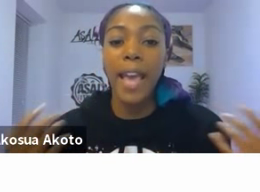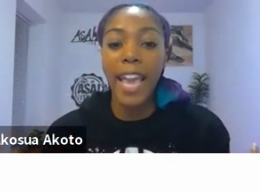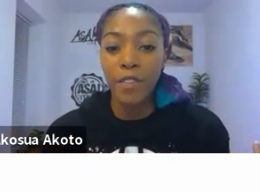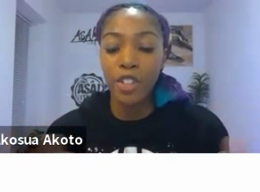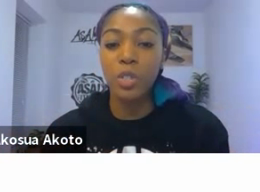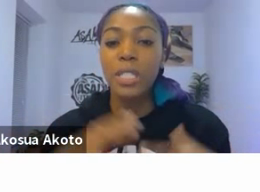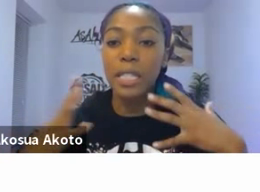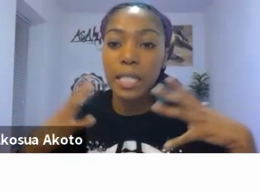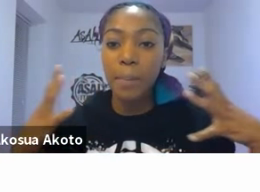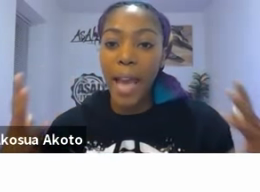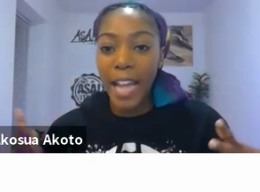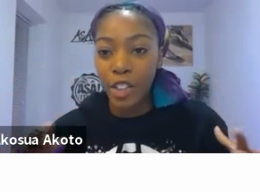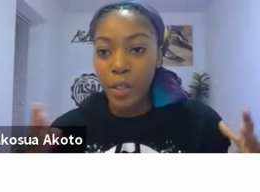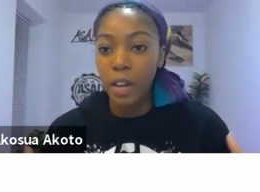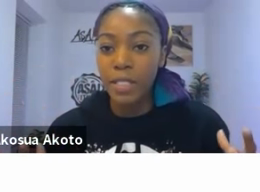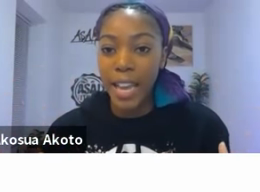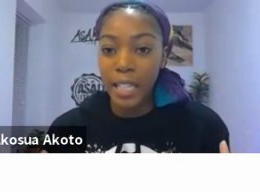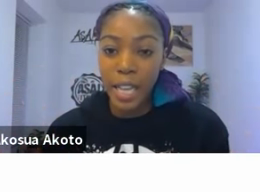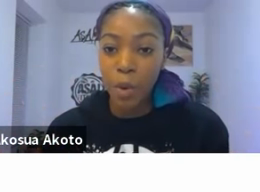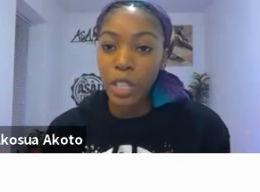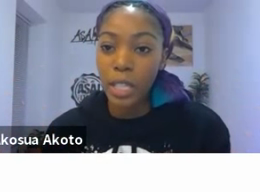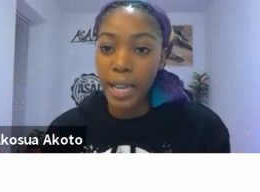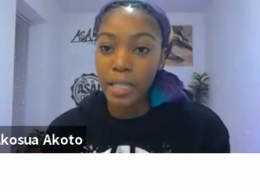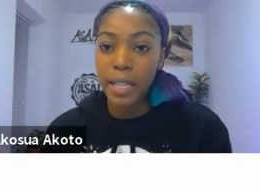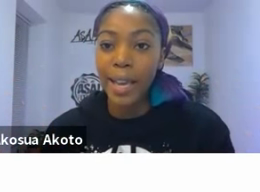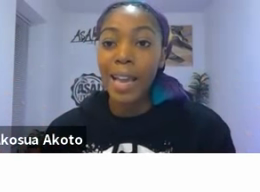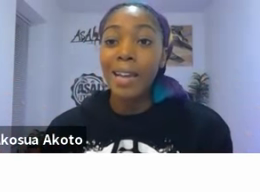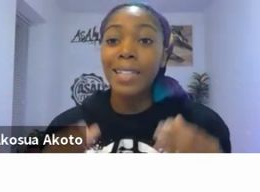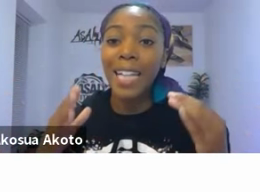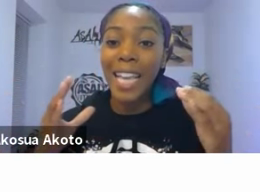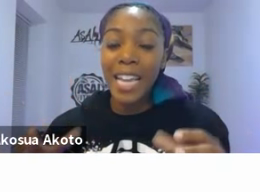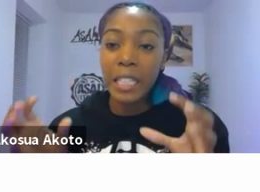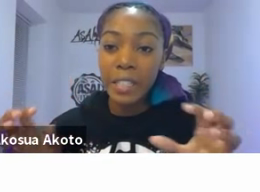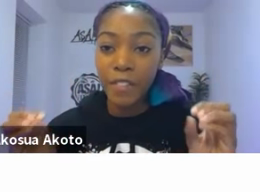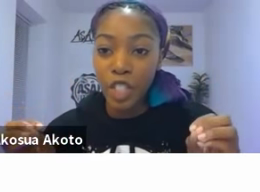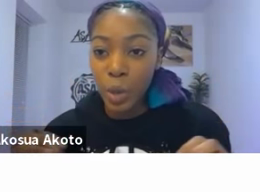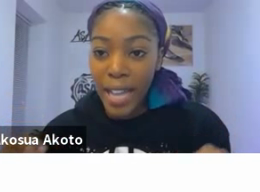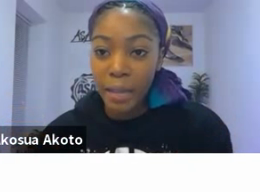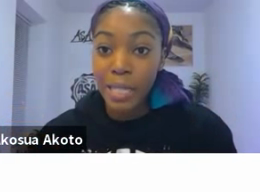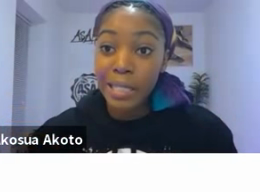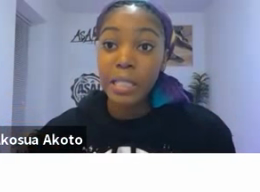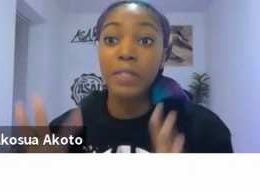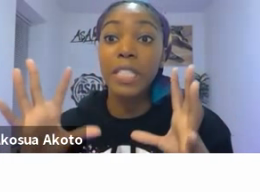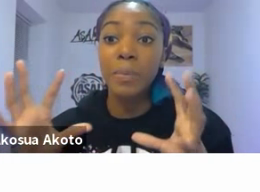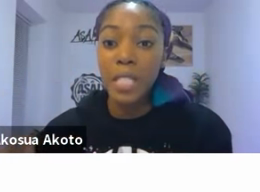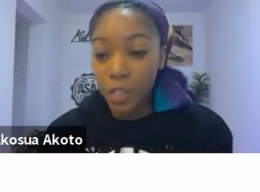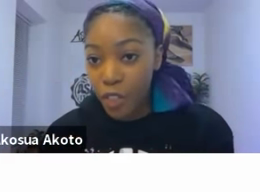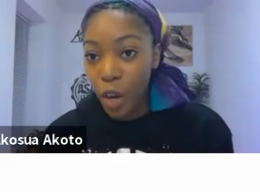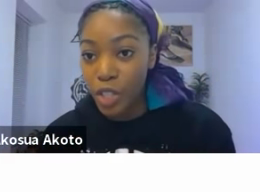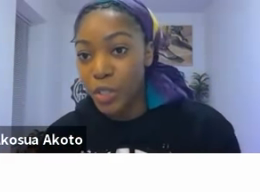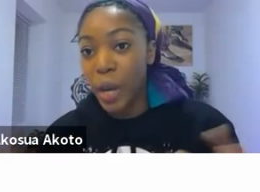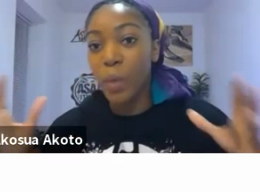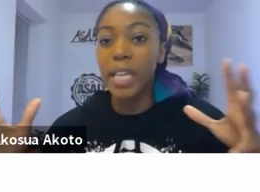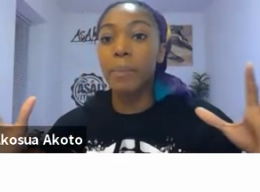and behavior. So it's the pattern of dance that we're going to look at today, not individual adaptations of a